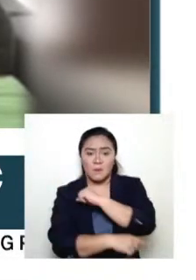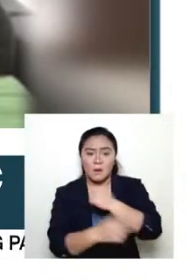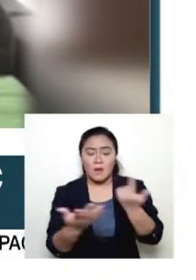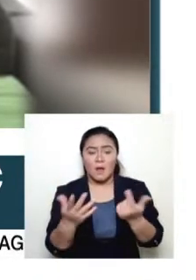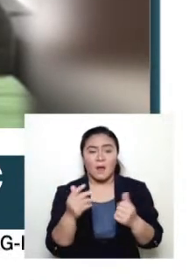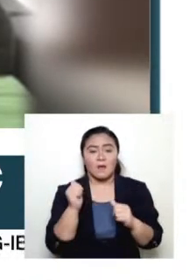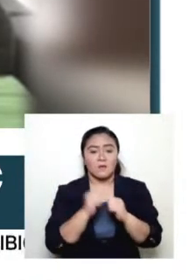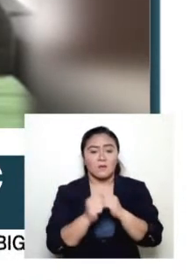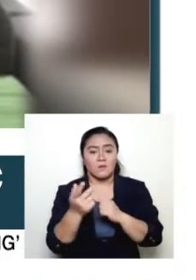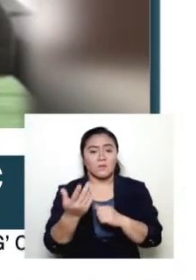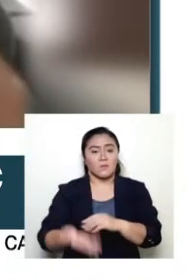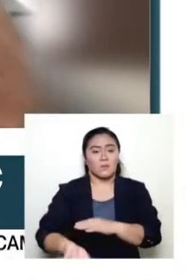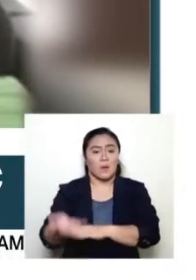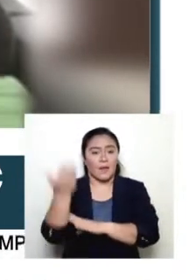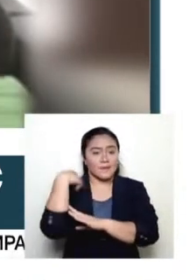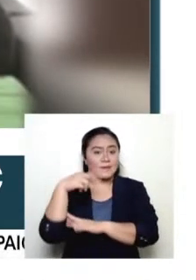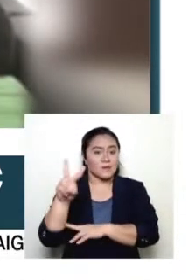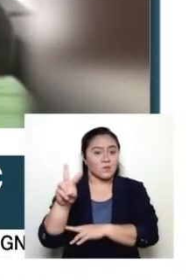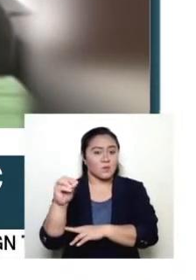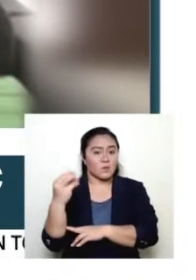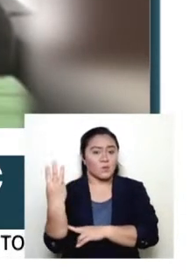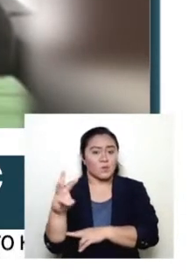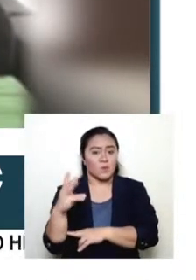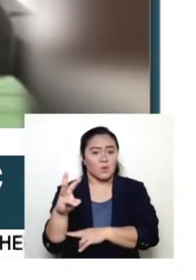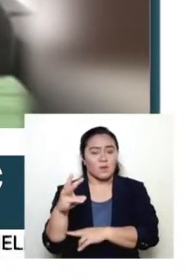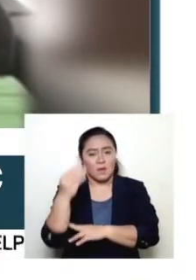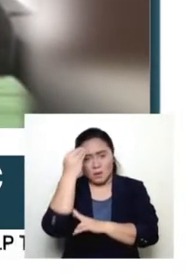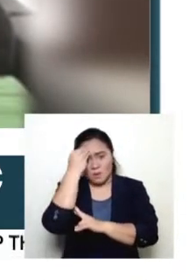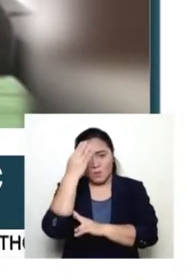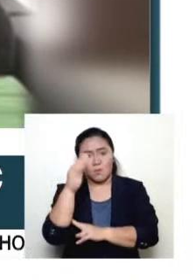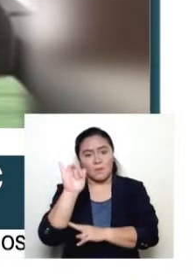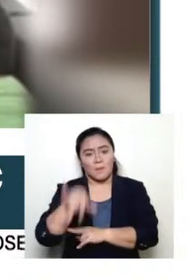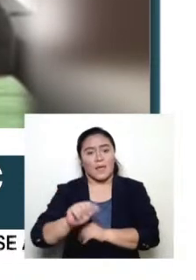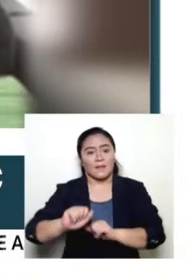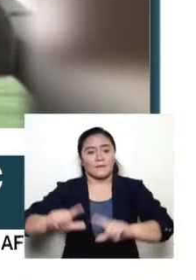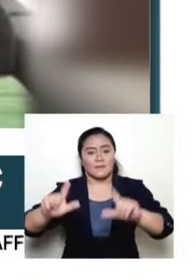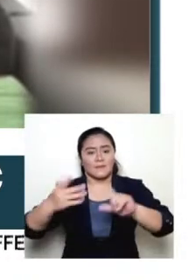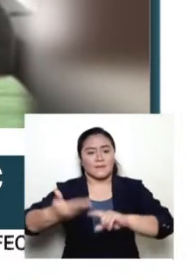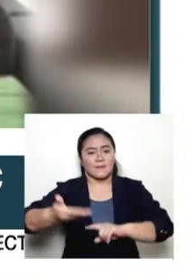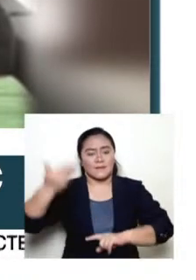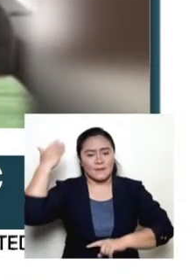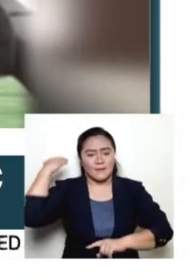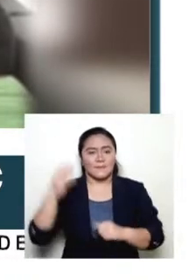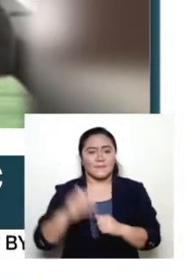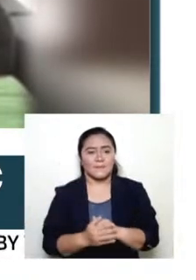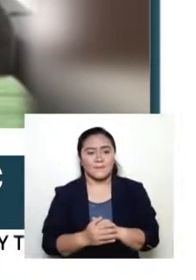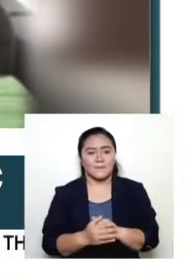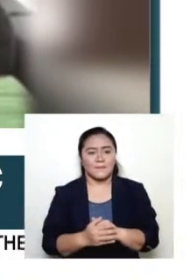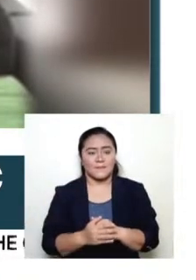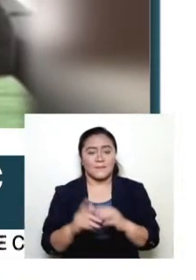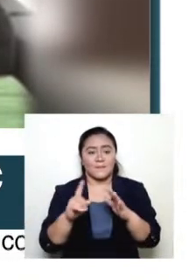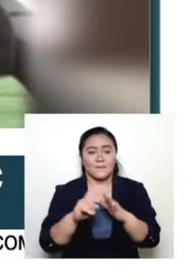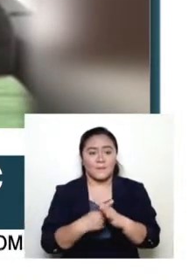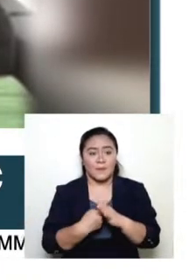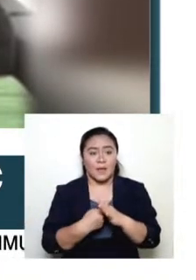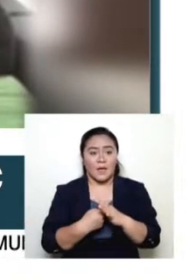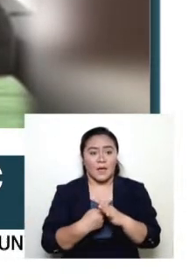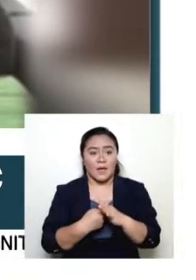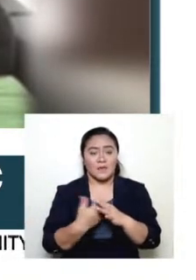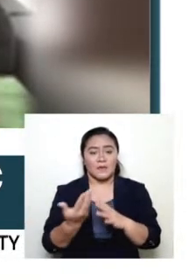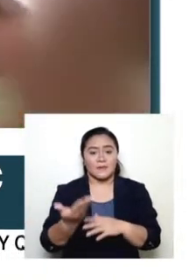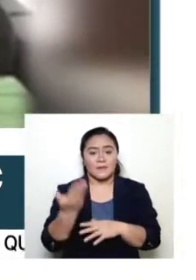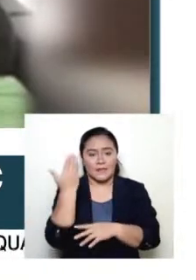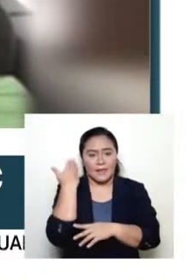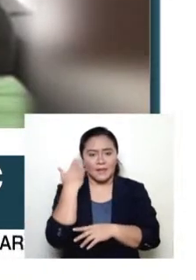since 2016, Carmina, we've stated that. And hindi na kailangang ulit-ulitin nila yan. Ano? Pero sige